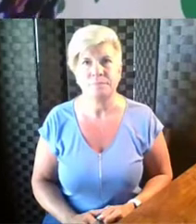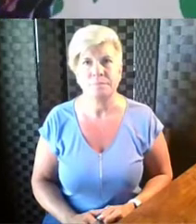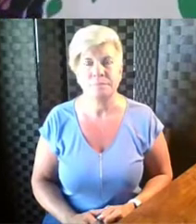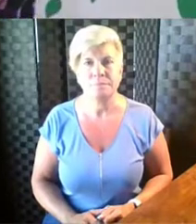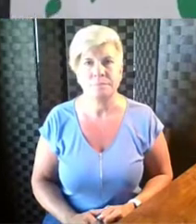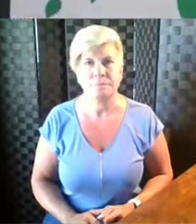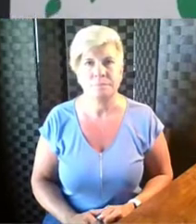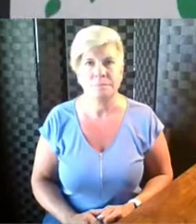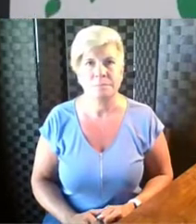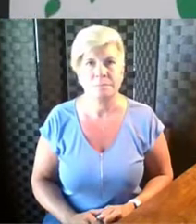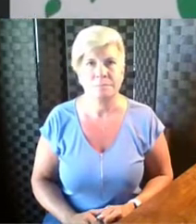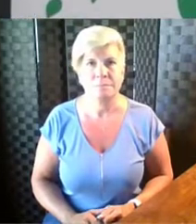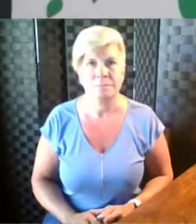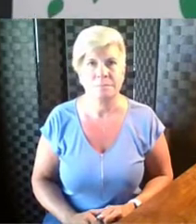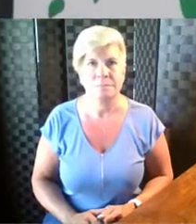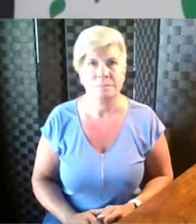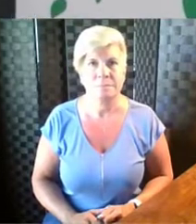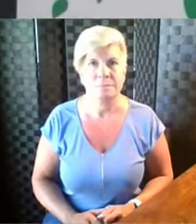Whoops.